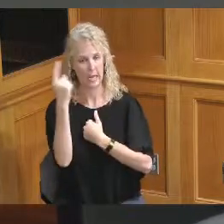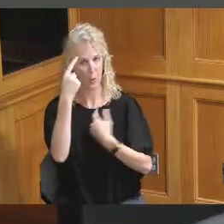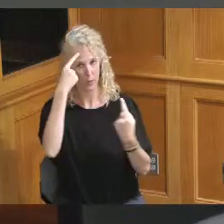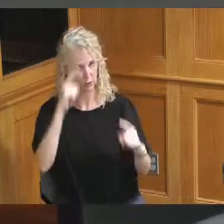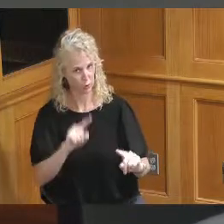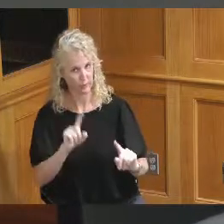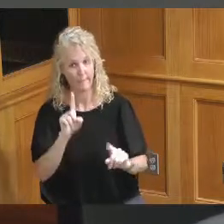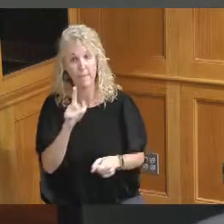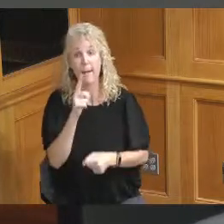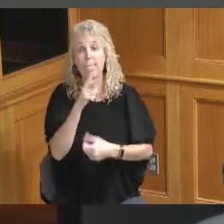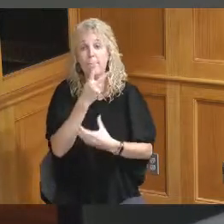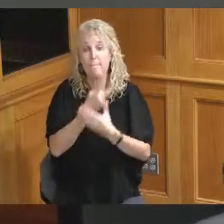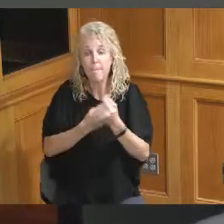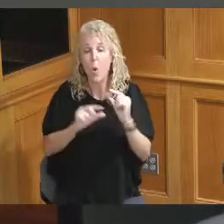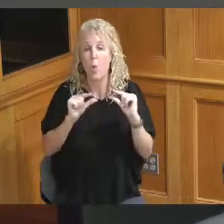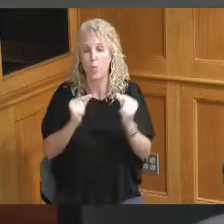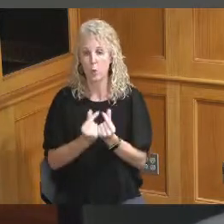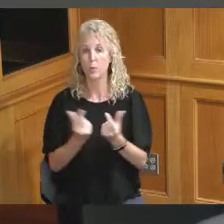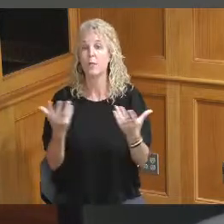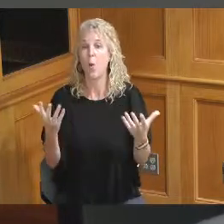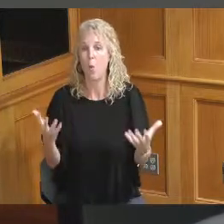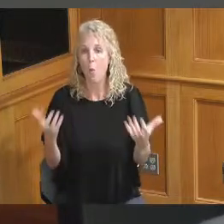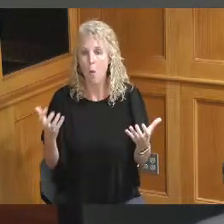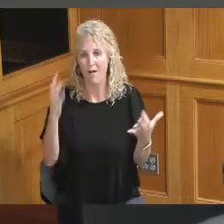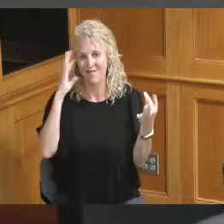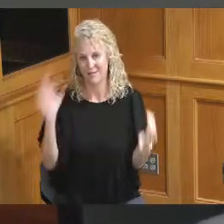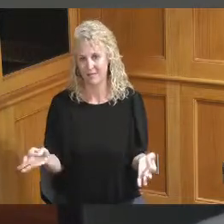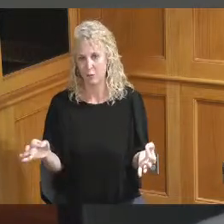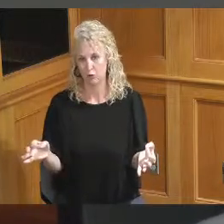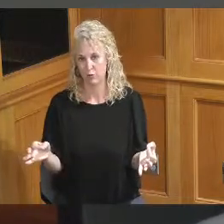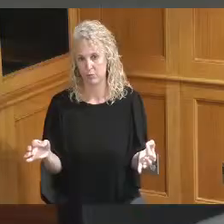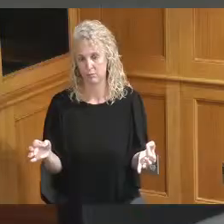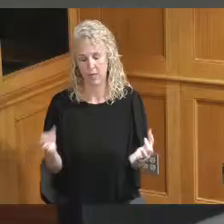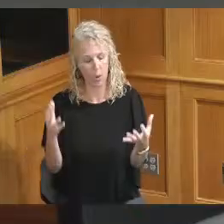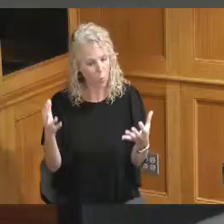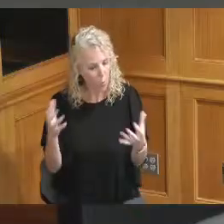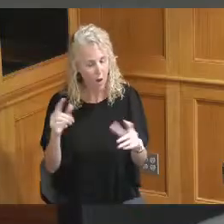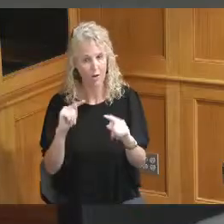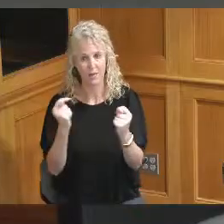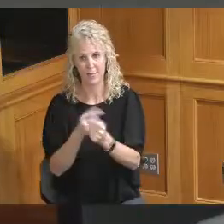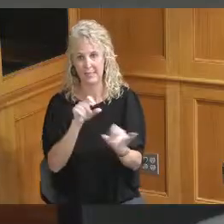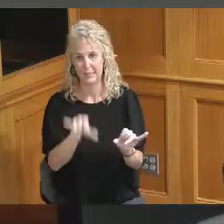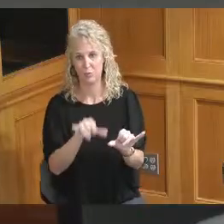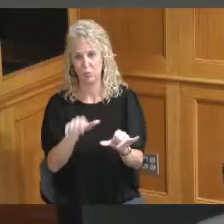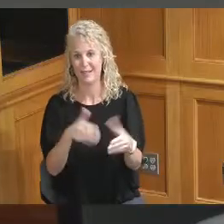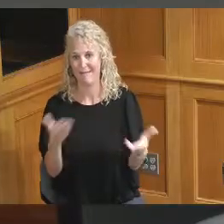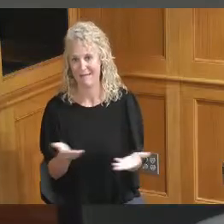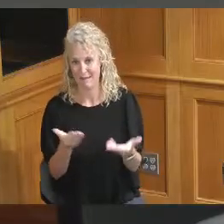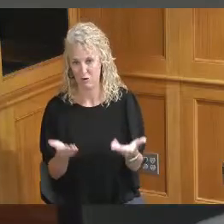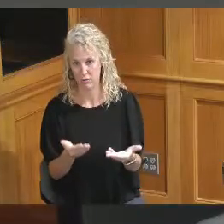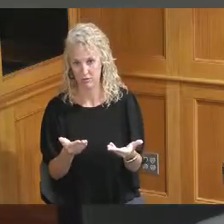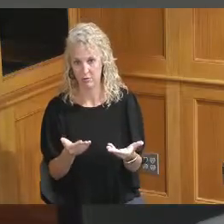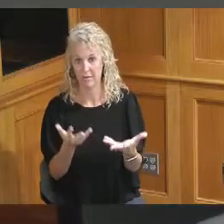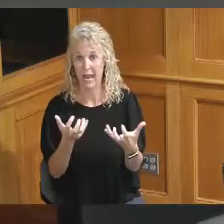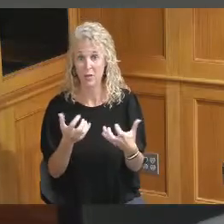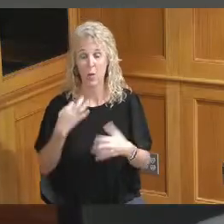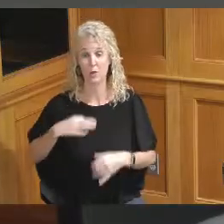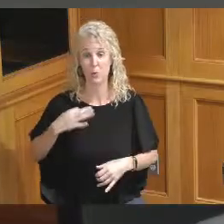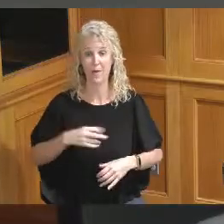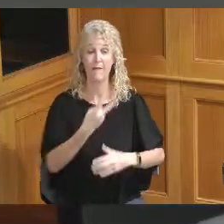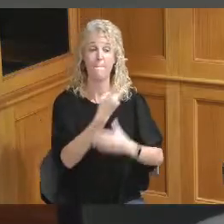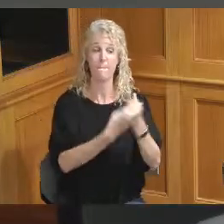parties were committed to getting something done, to preserving the future of the team in Hamilton County, and to arrive at something that works for both the county and the